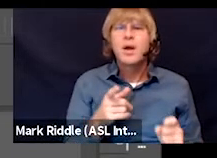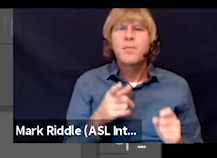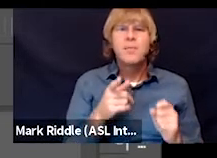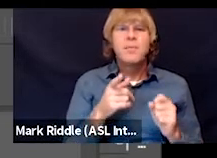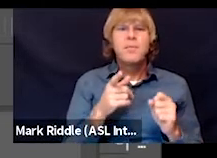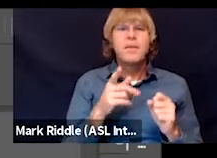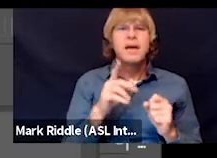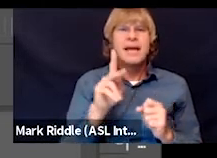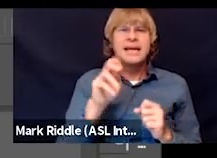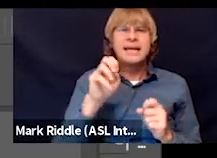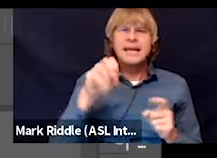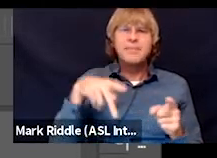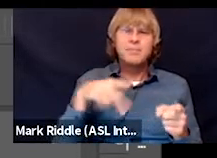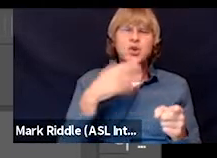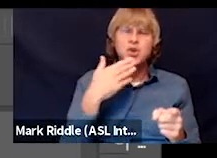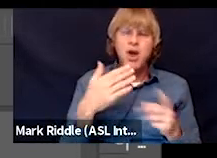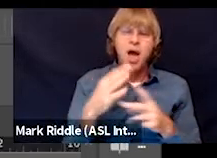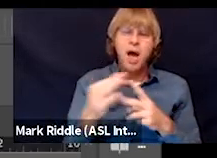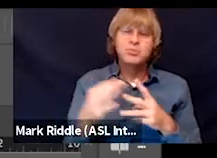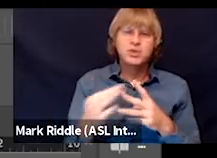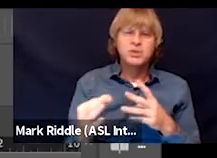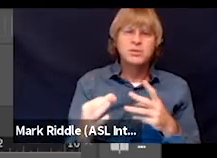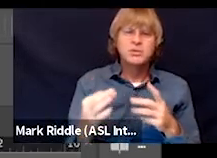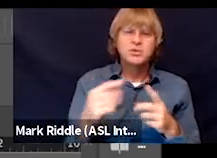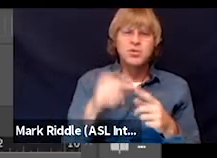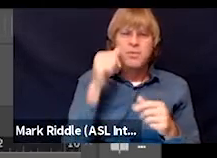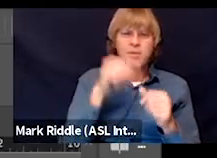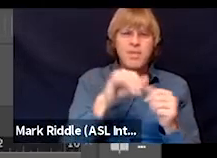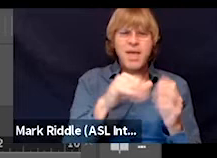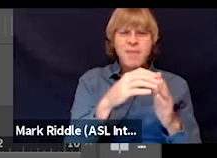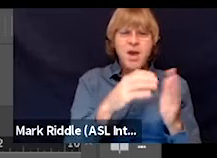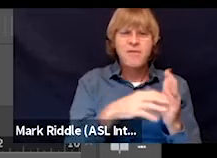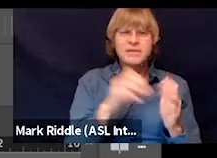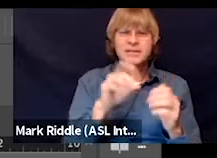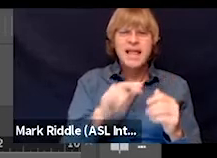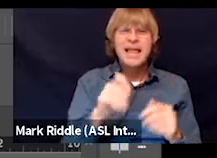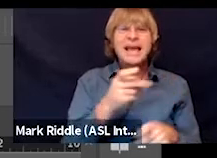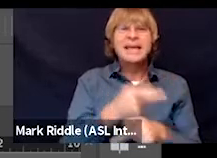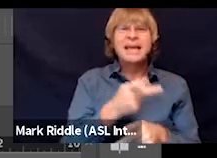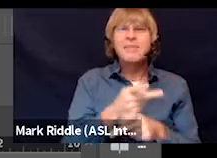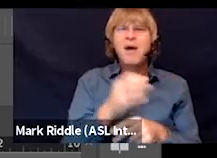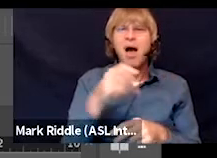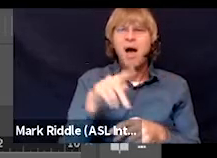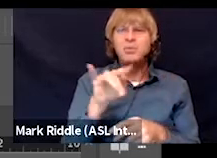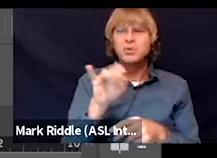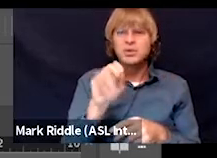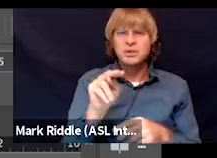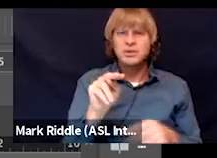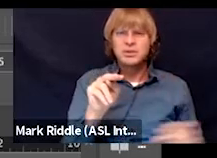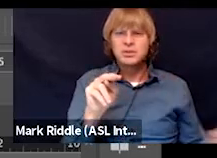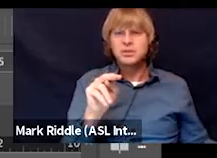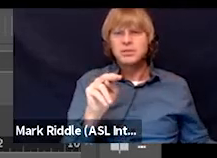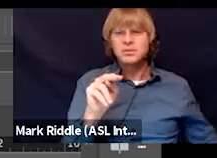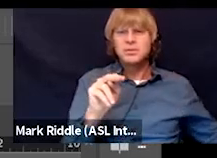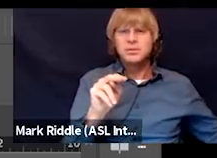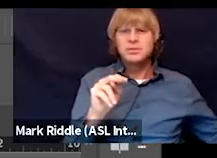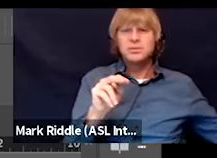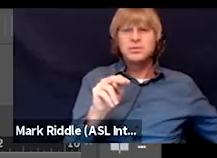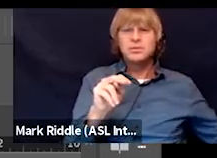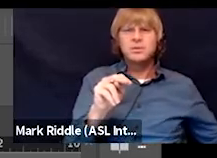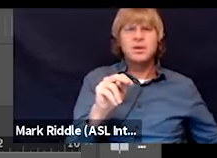Keep is a good option to remember in your paragraph styles. So keep options. Let me just open